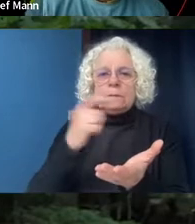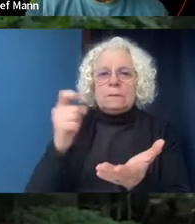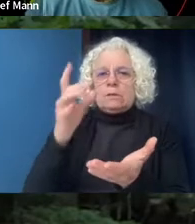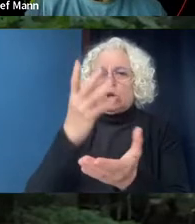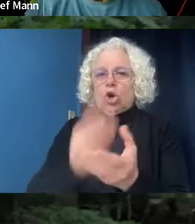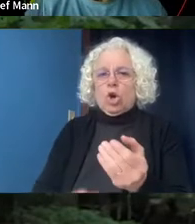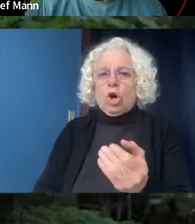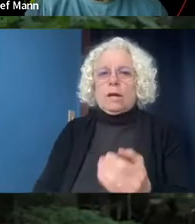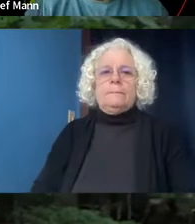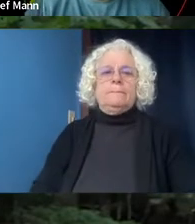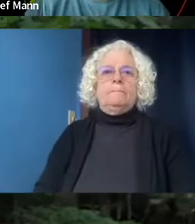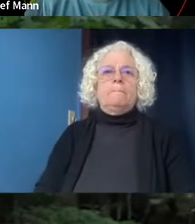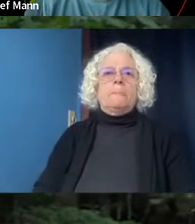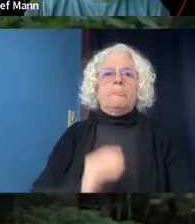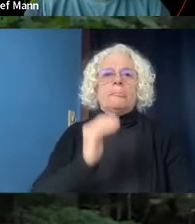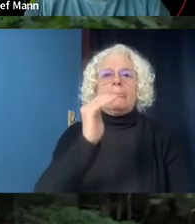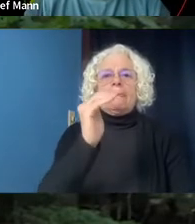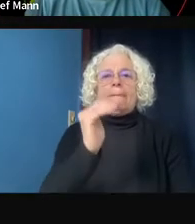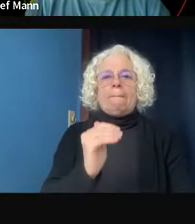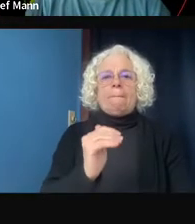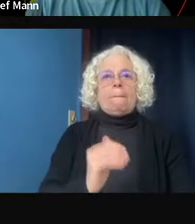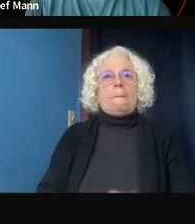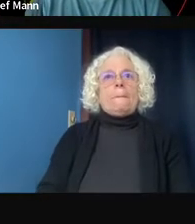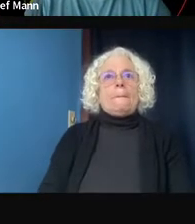Slide two.